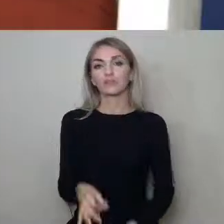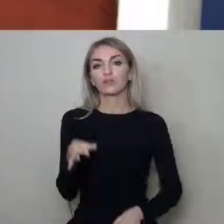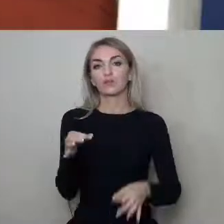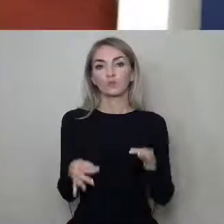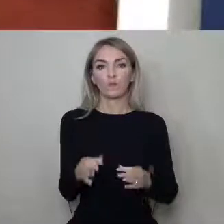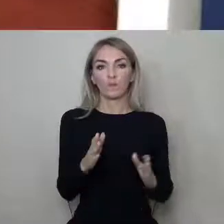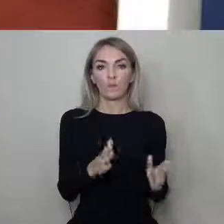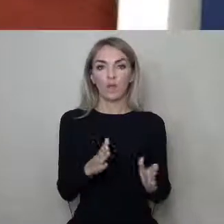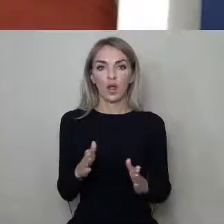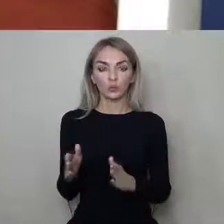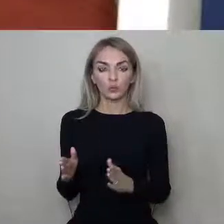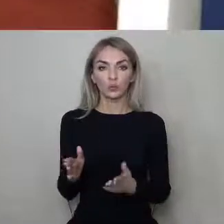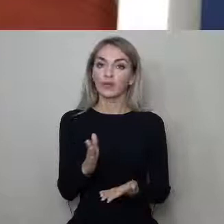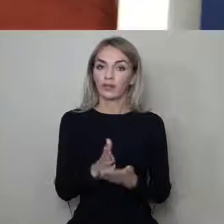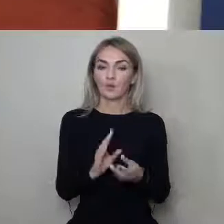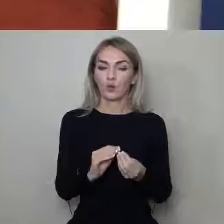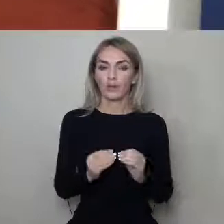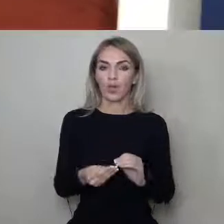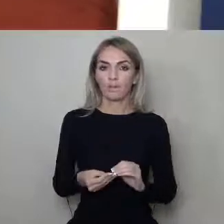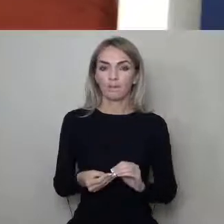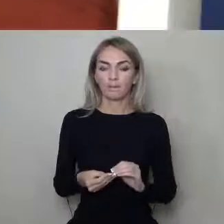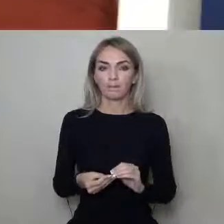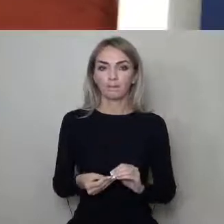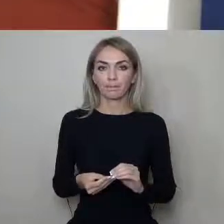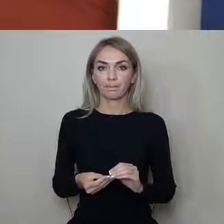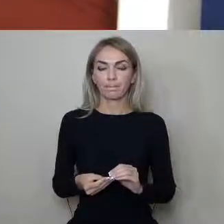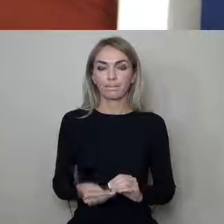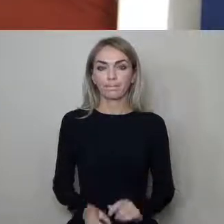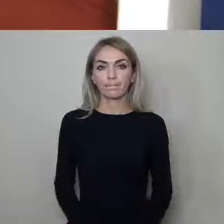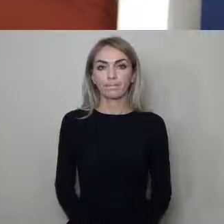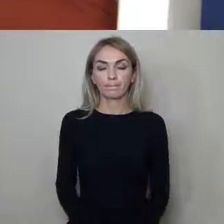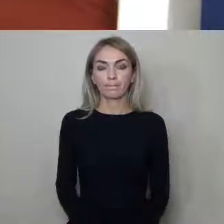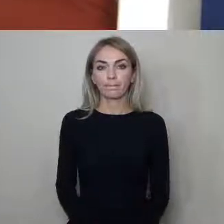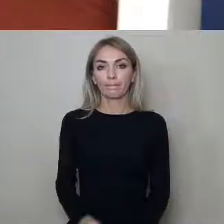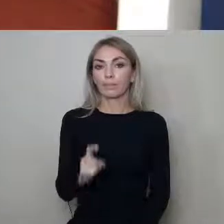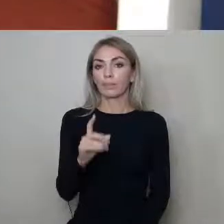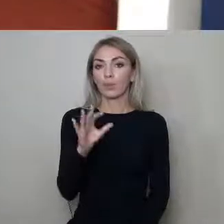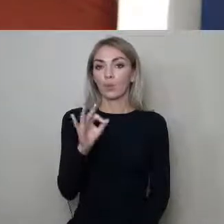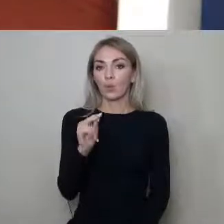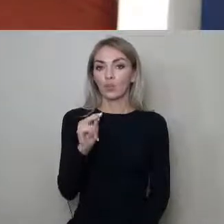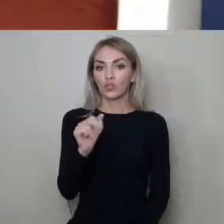decision that cannot be subject to appeal. So there is an issue with that.